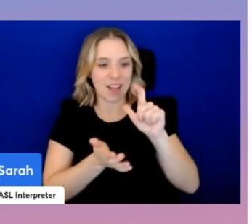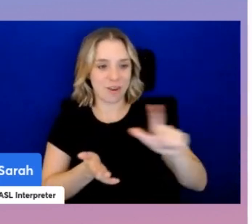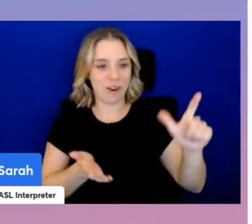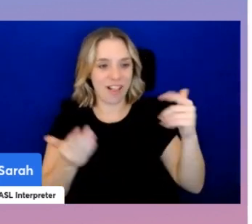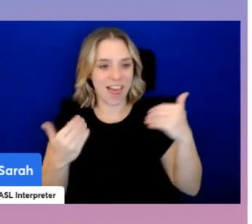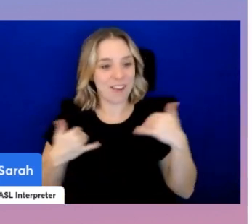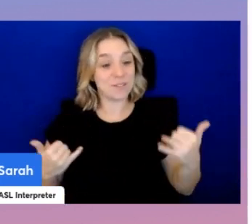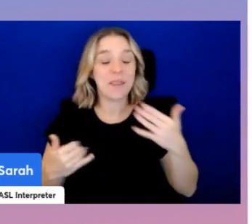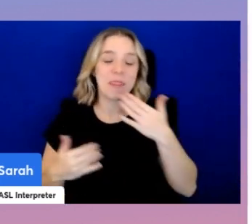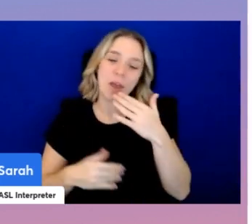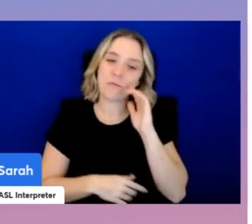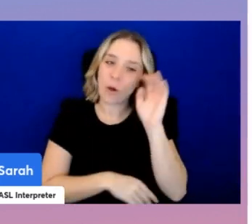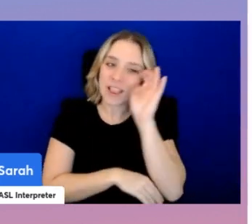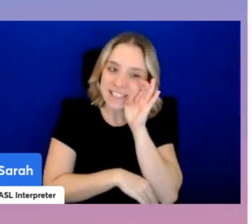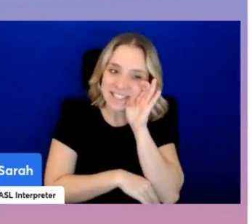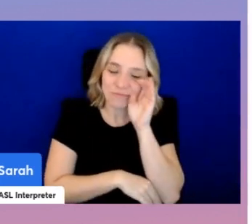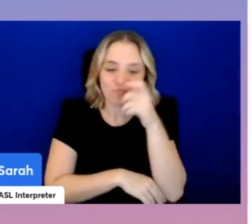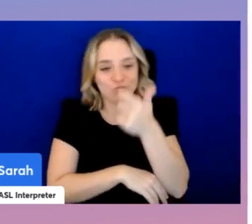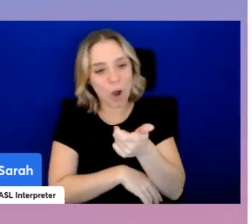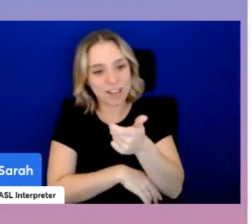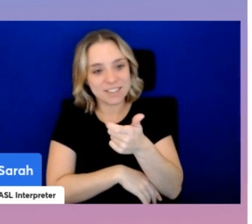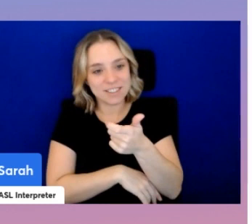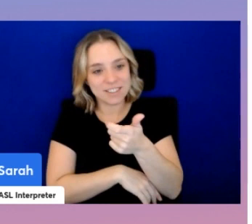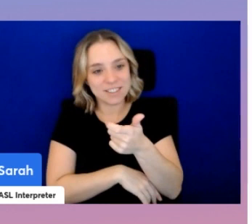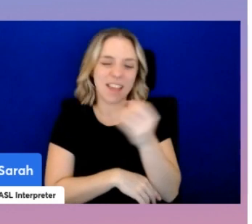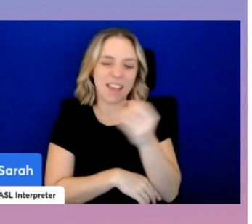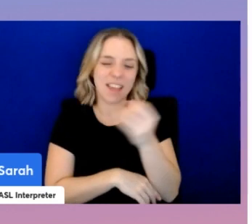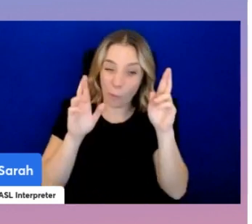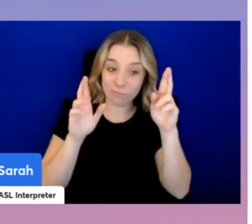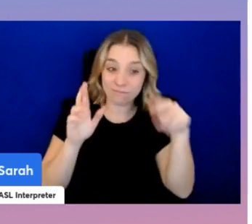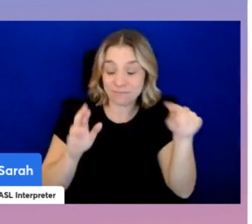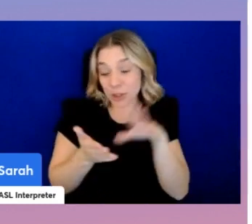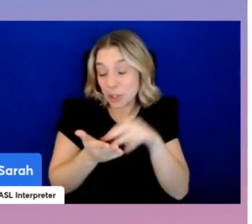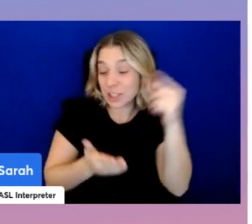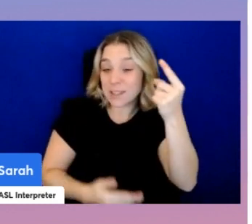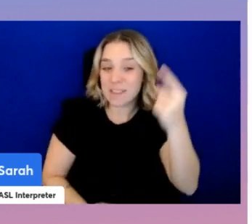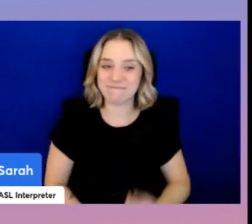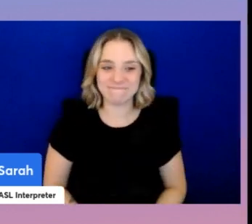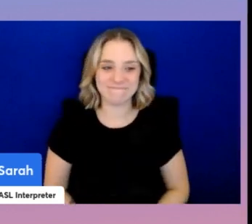Thank you for listening. Thank you for watching, and I hope we all learned something. Thank you.